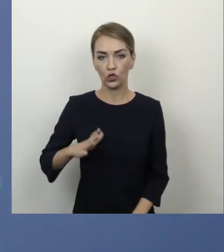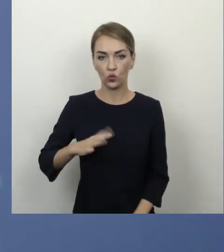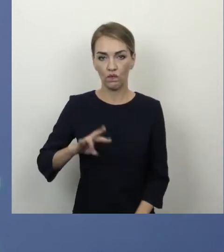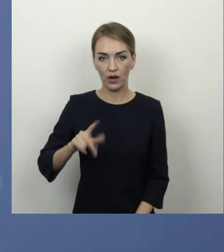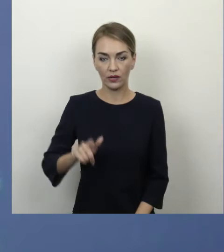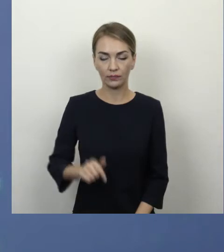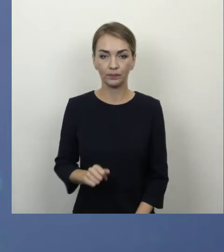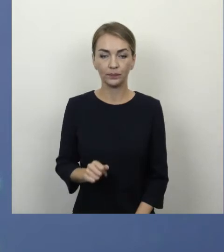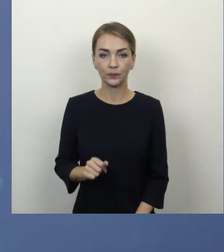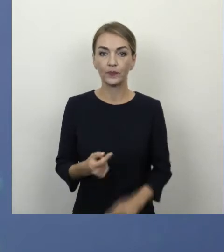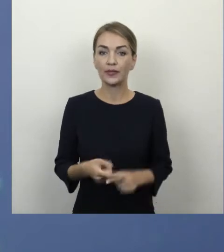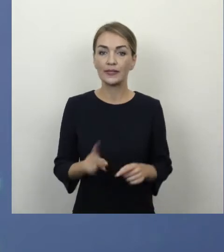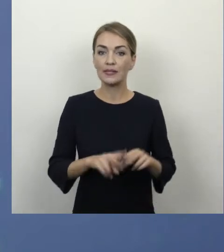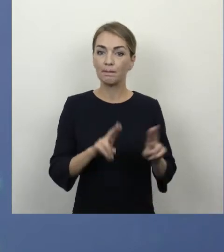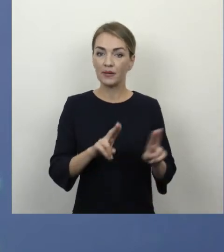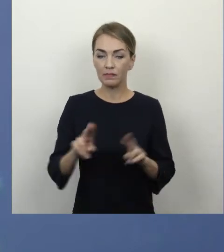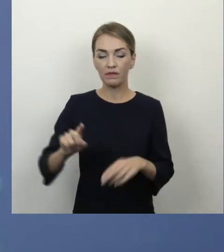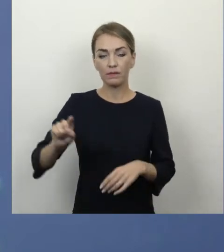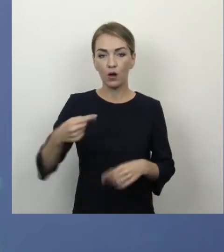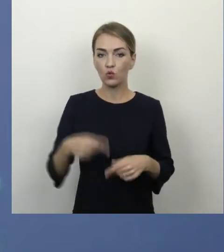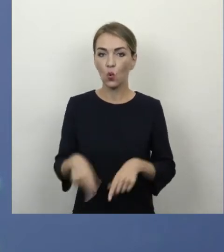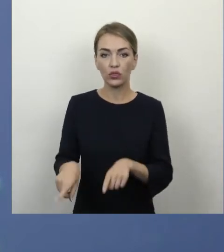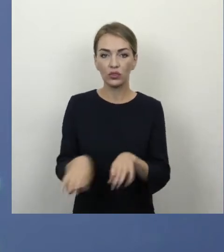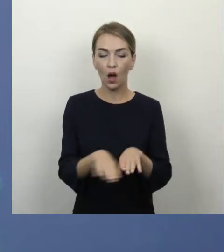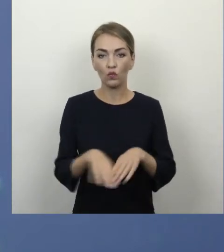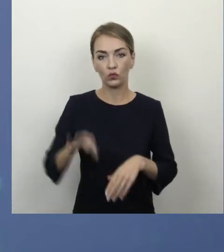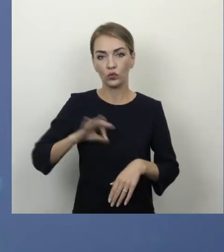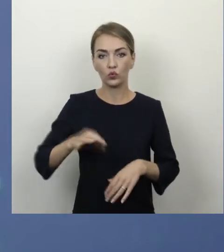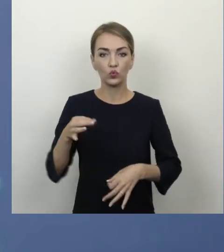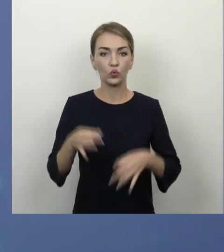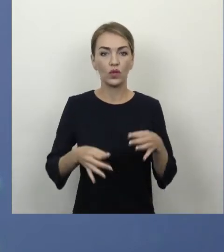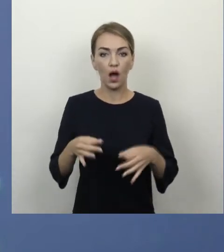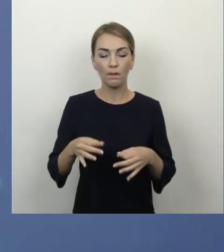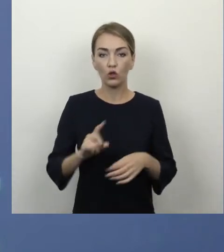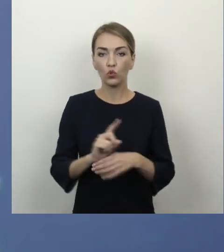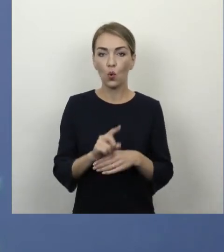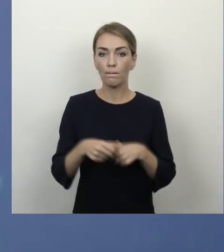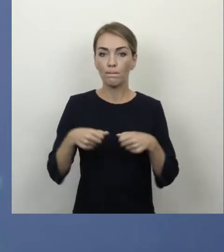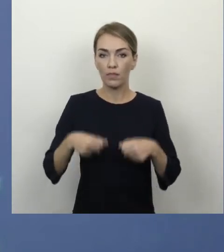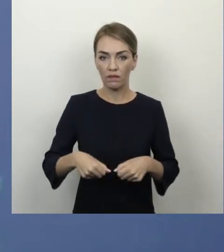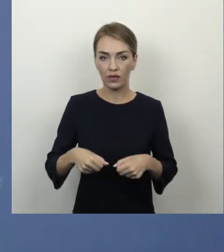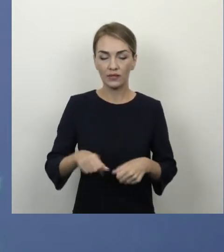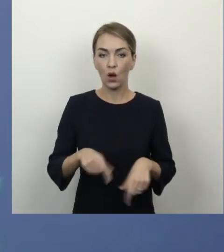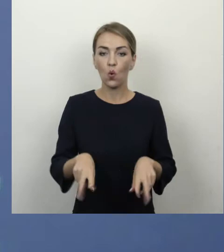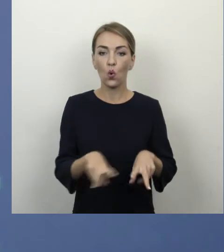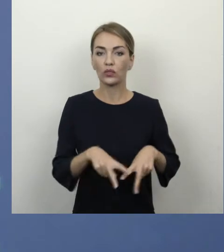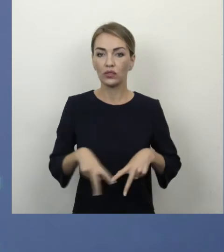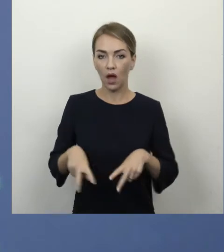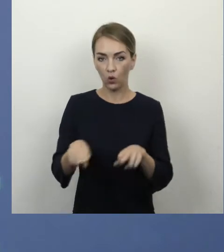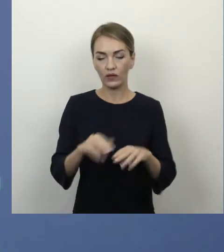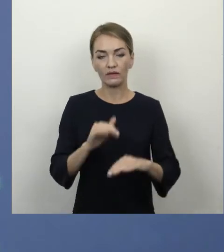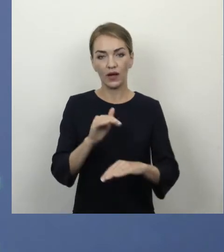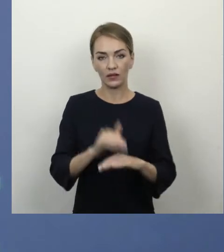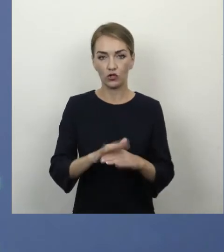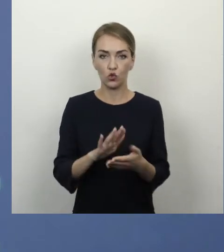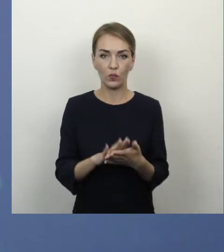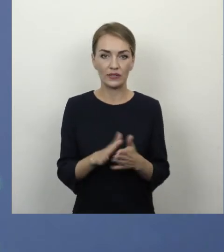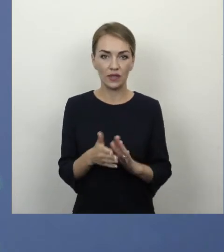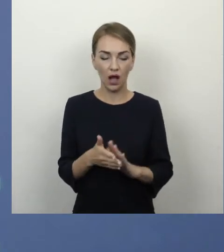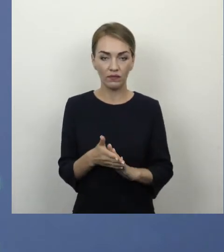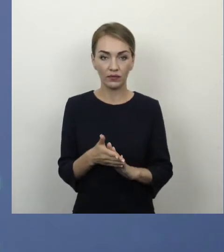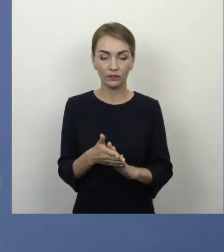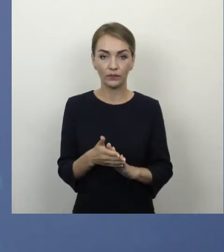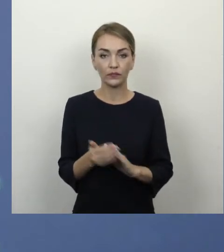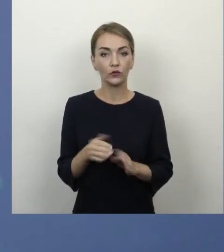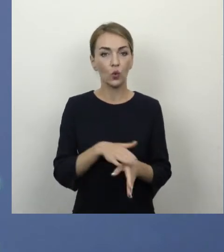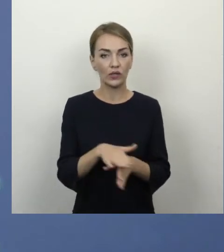certainty, and lawful expectations. All these principles require that the courts